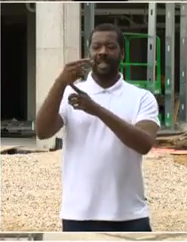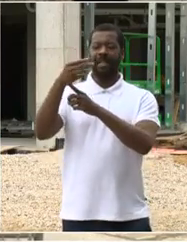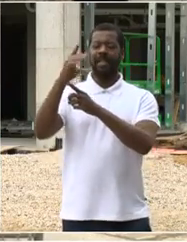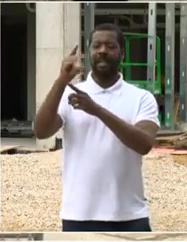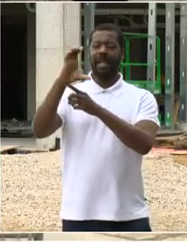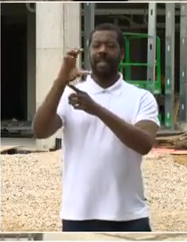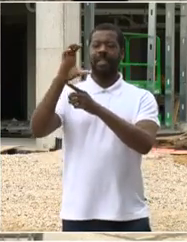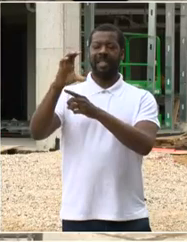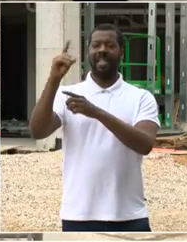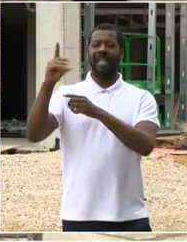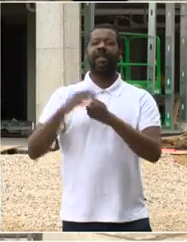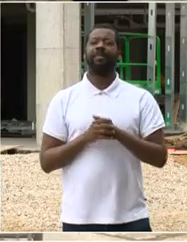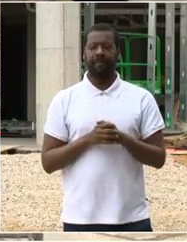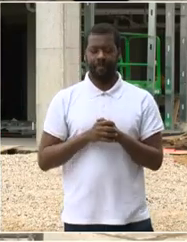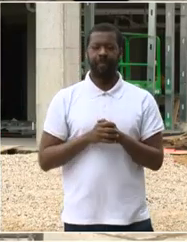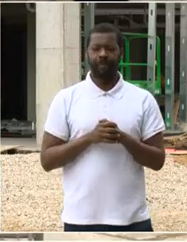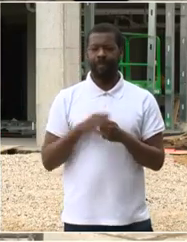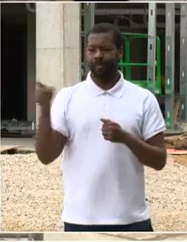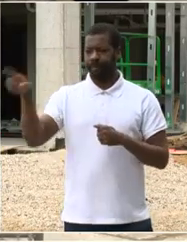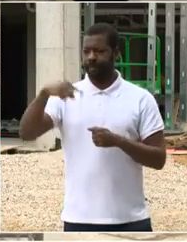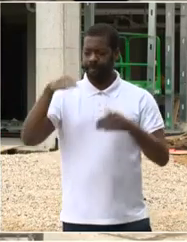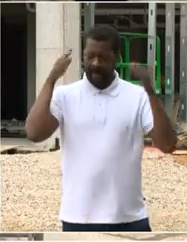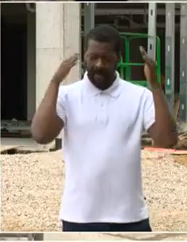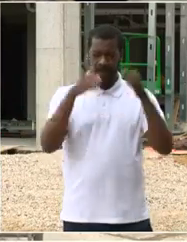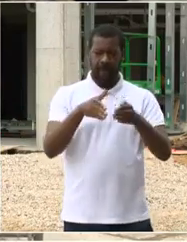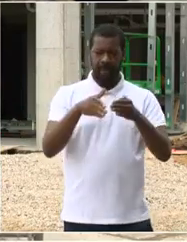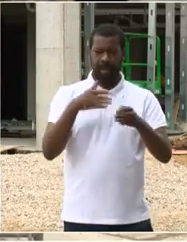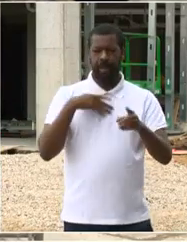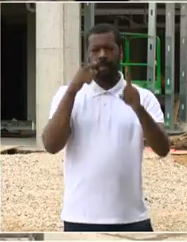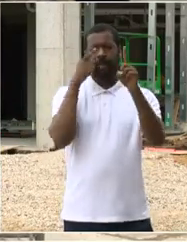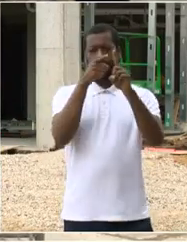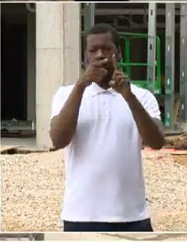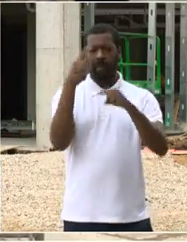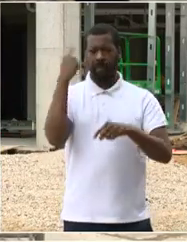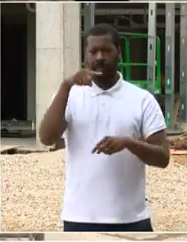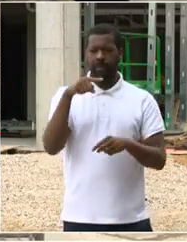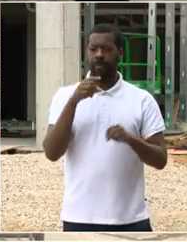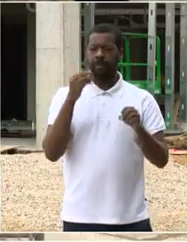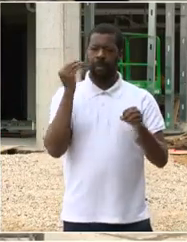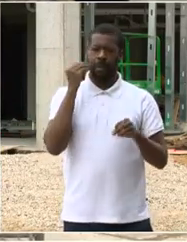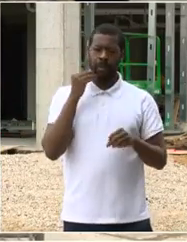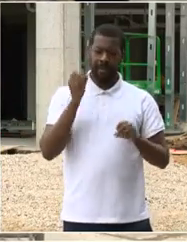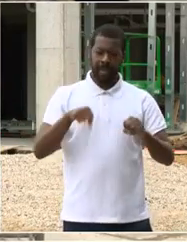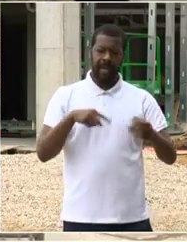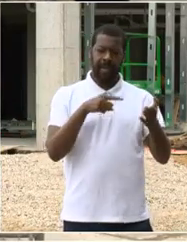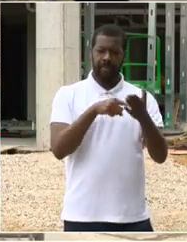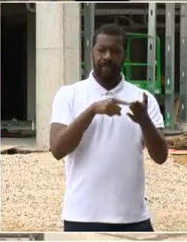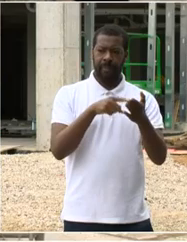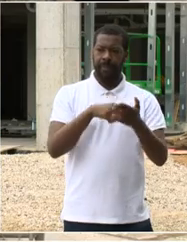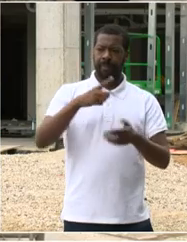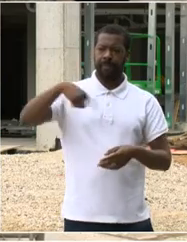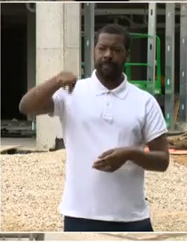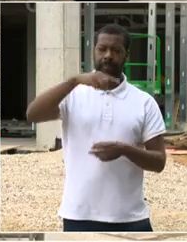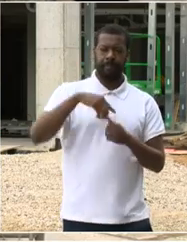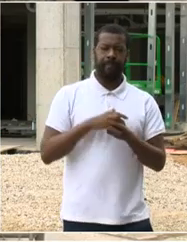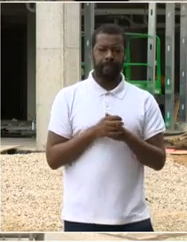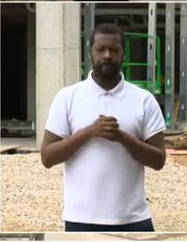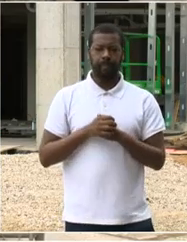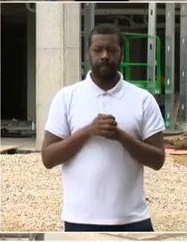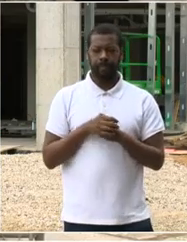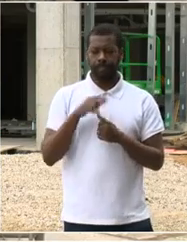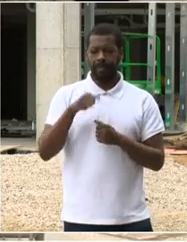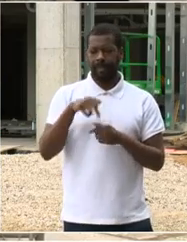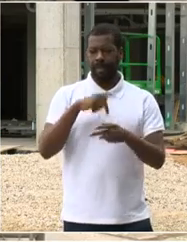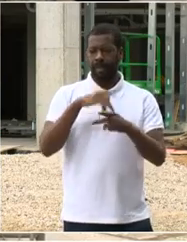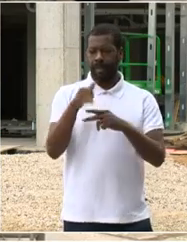singly focused on our goals to build more affordable housing in D.C. This project